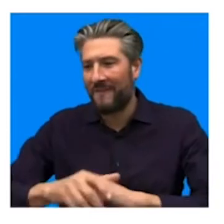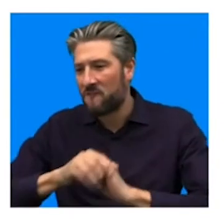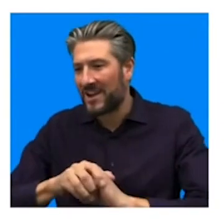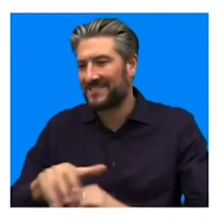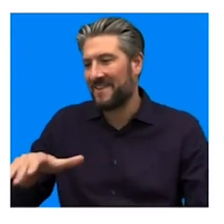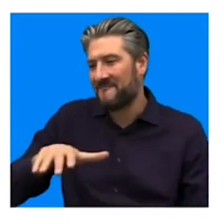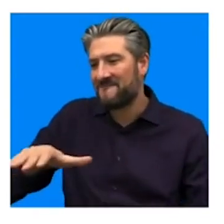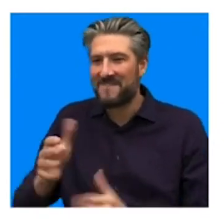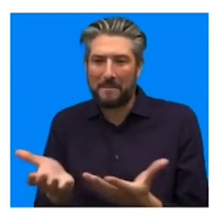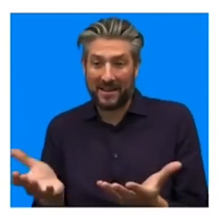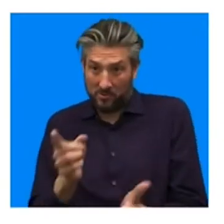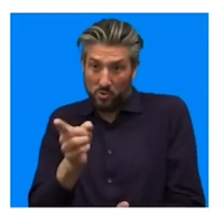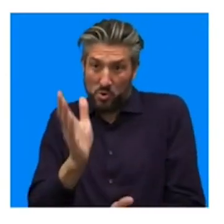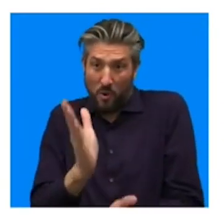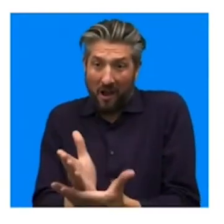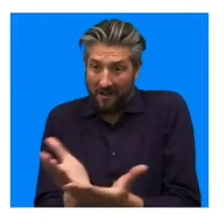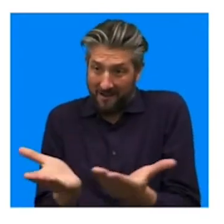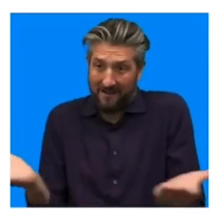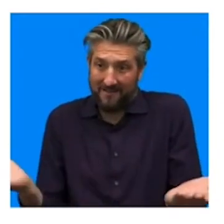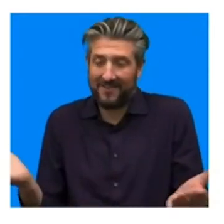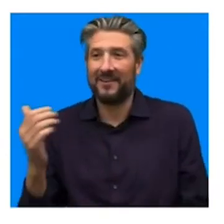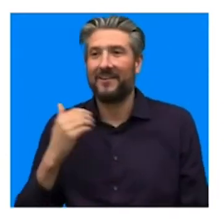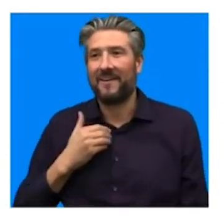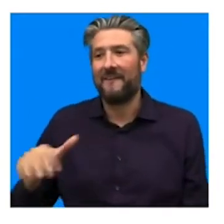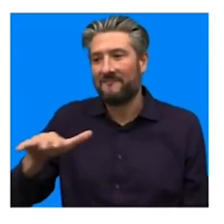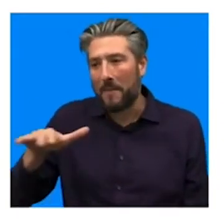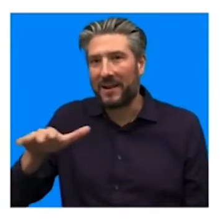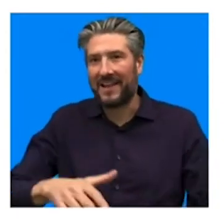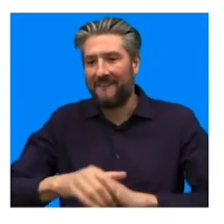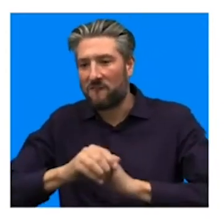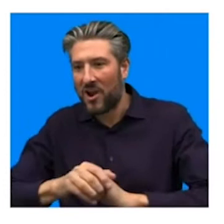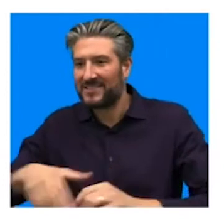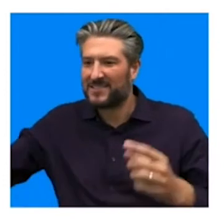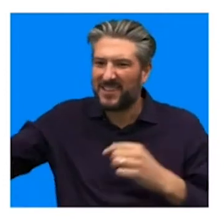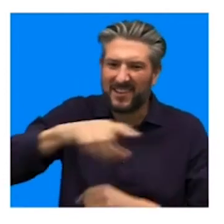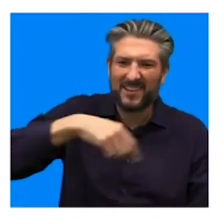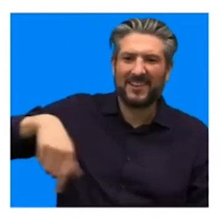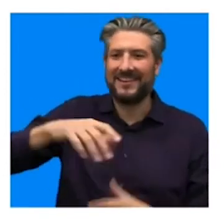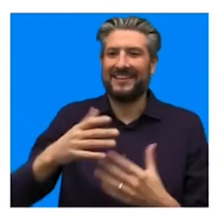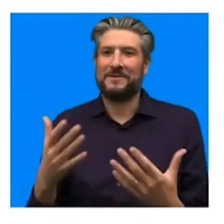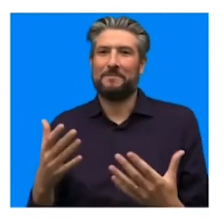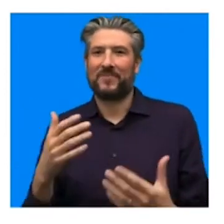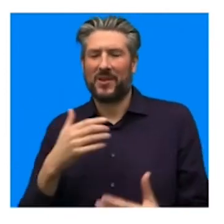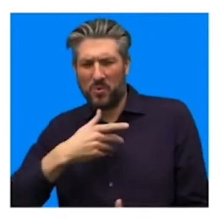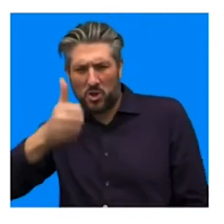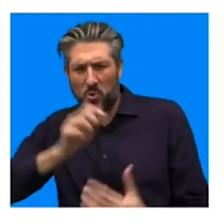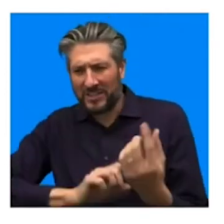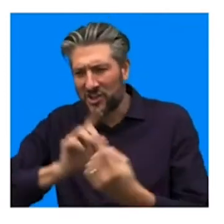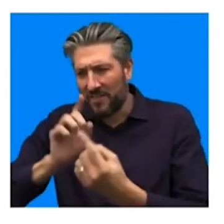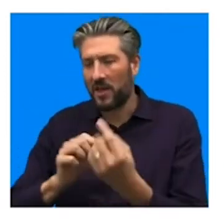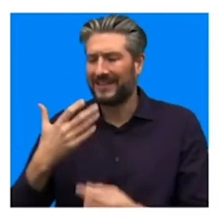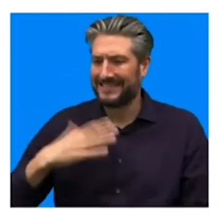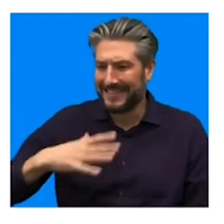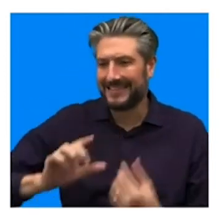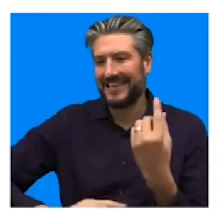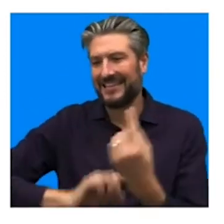kind of are in the accessibility world. We grow and breed like a family because we need one another in order to make a difference and to